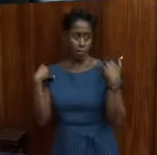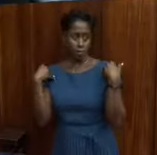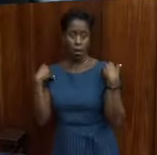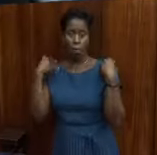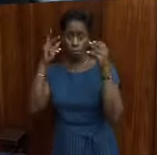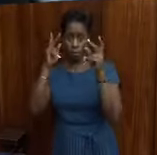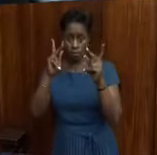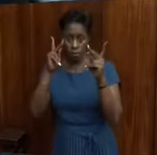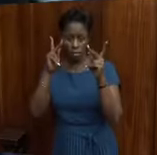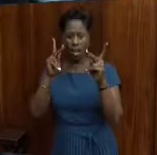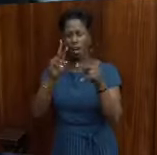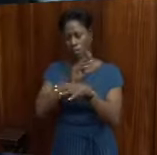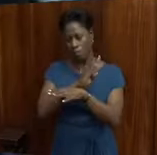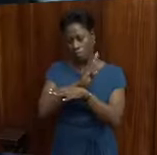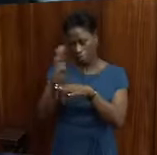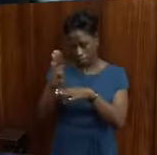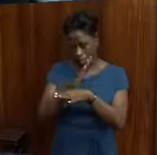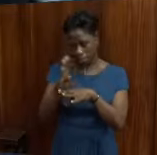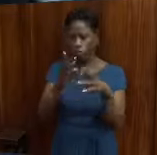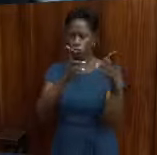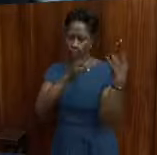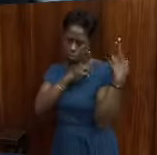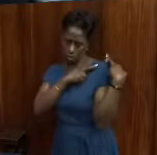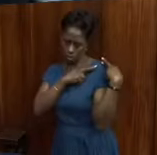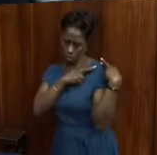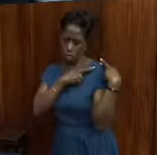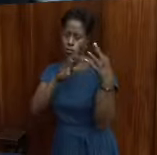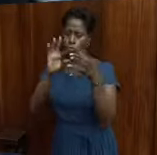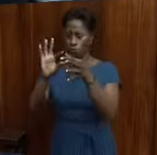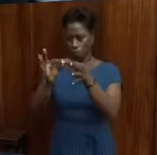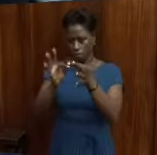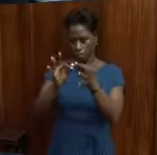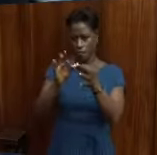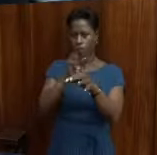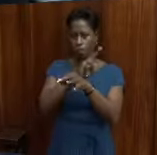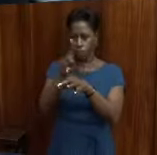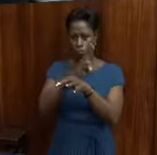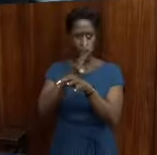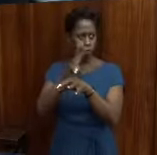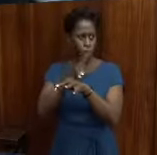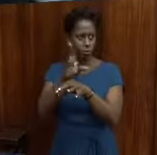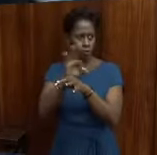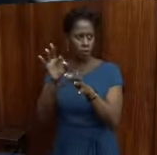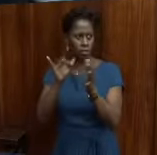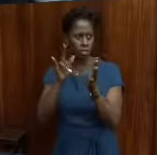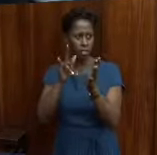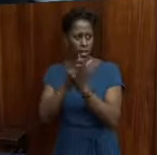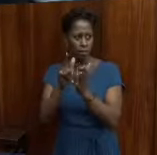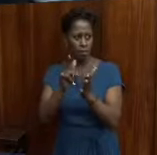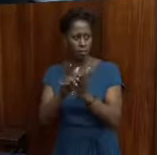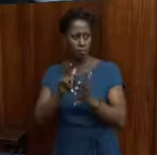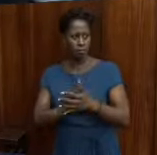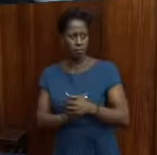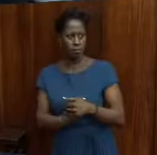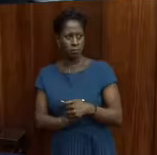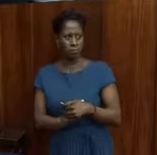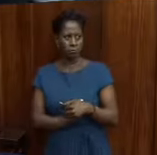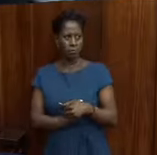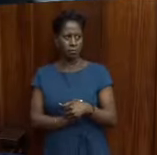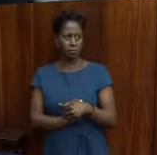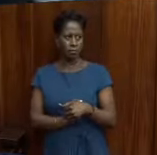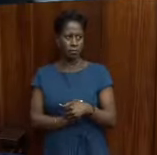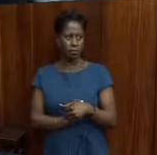design, construction, and financing of the entire reconstruction project. For the 40-year life of the concession, the